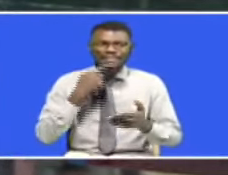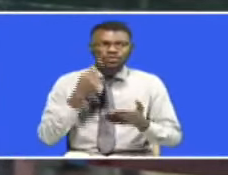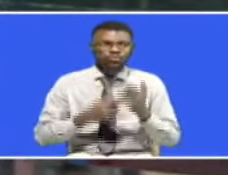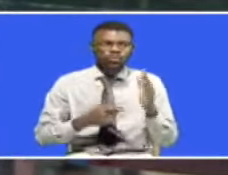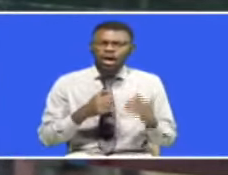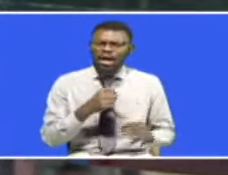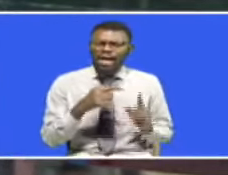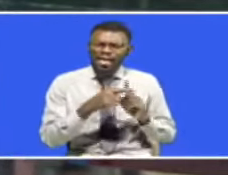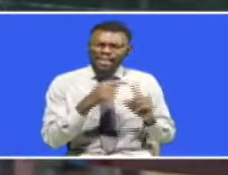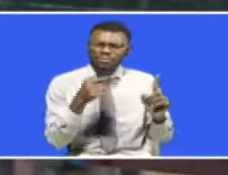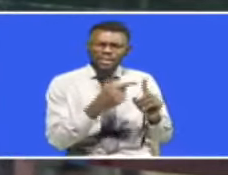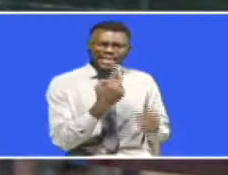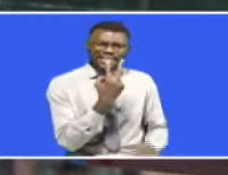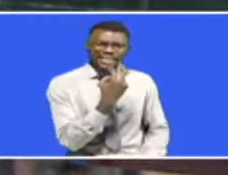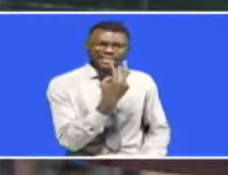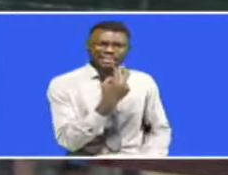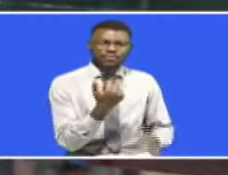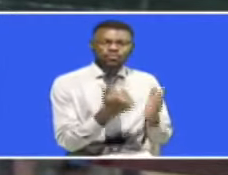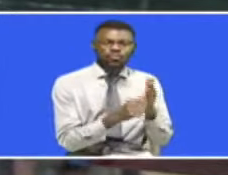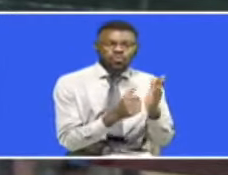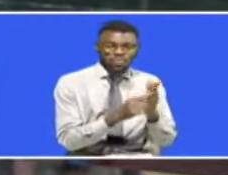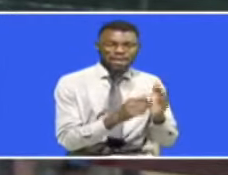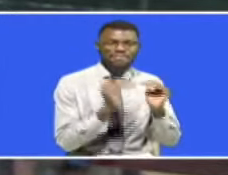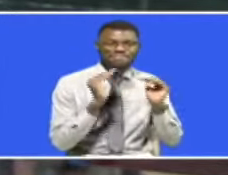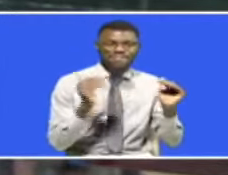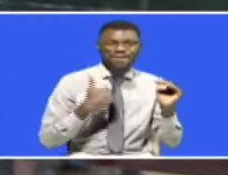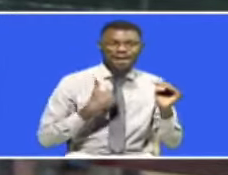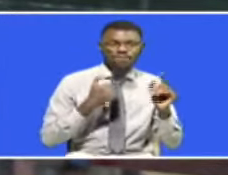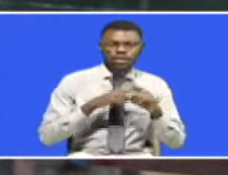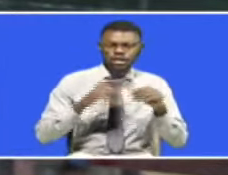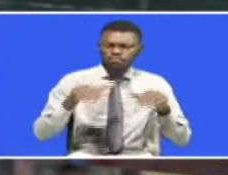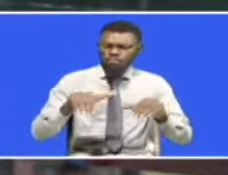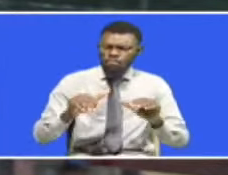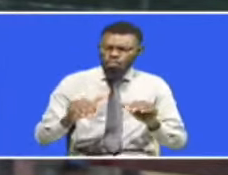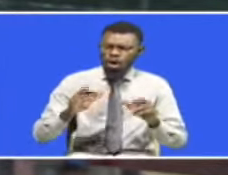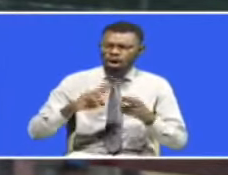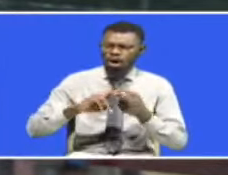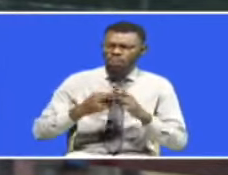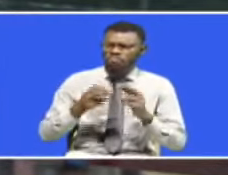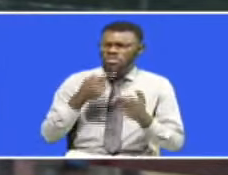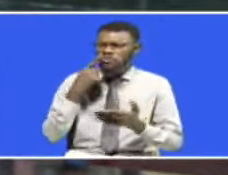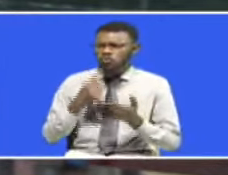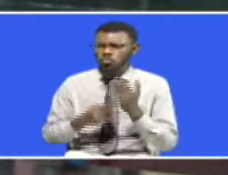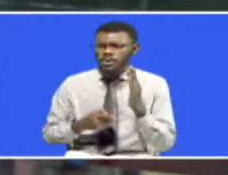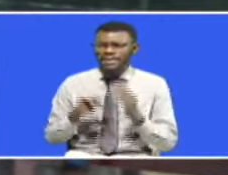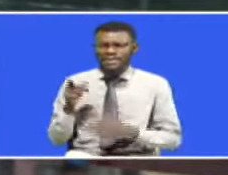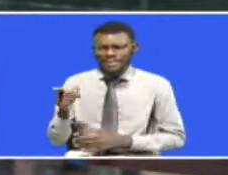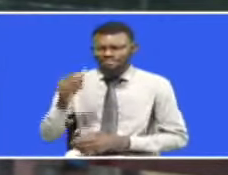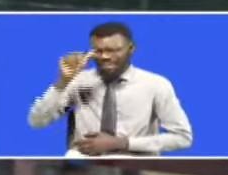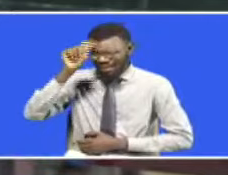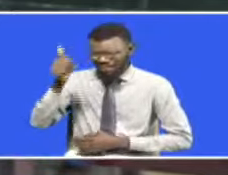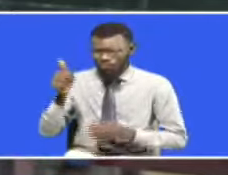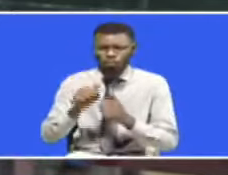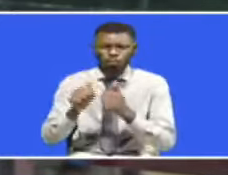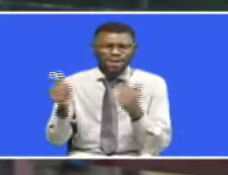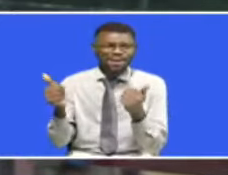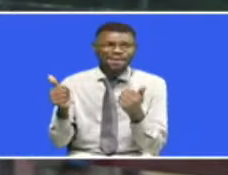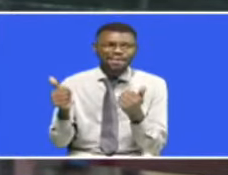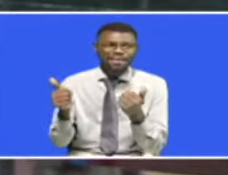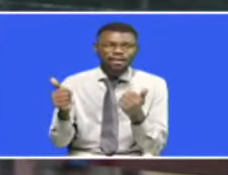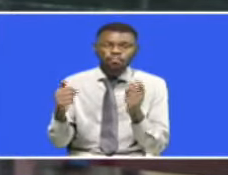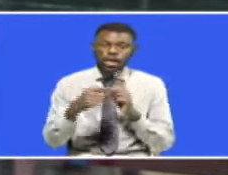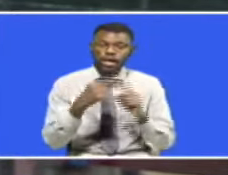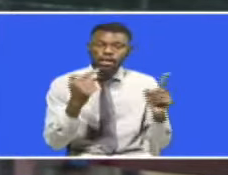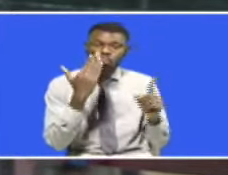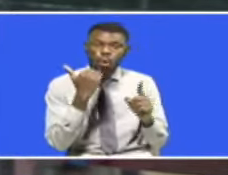to his killing than what is already known. During his burial, Maigo's relative said the brilliant son could have been killed due